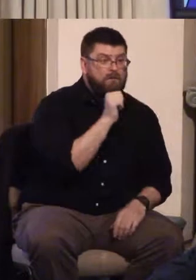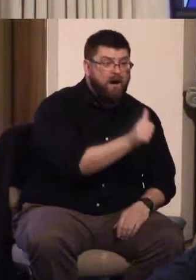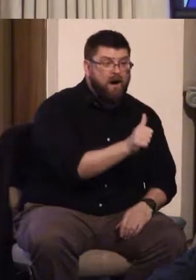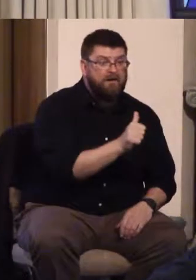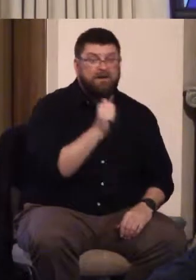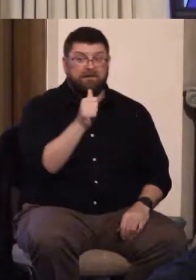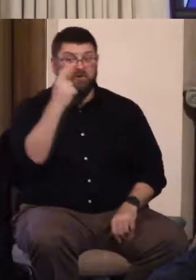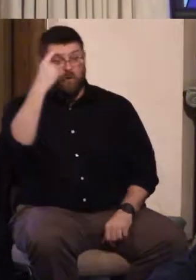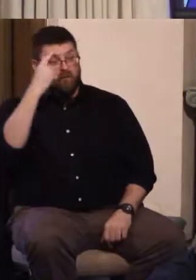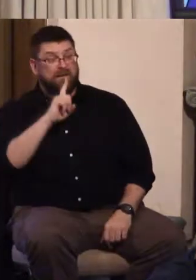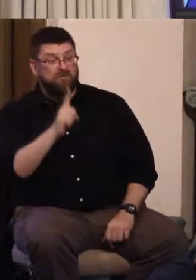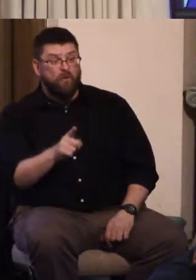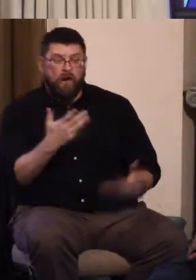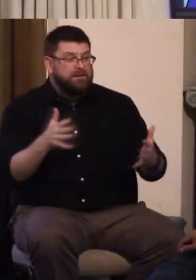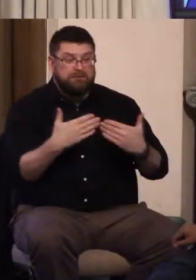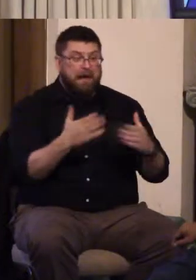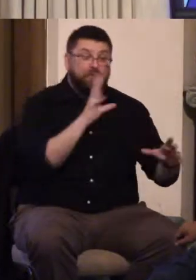are.